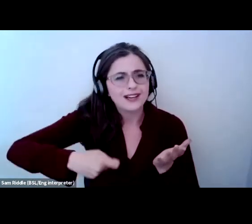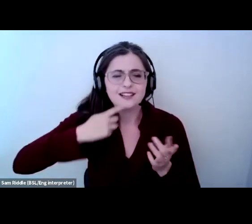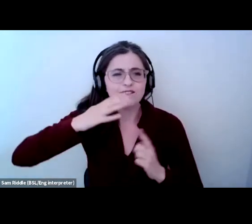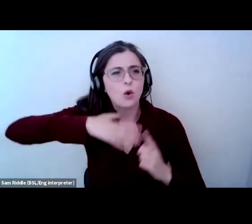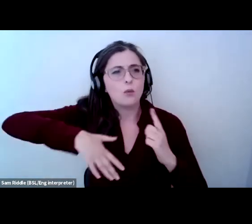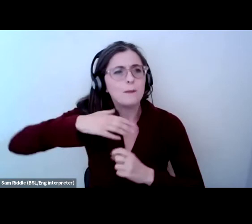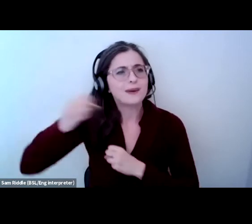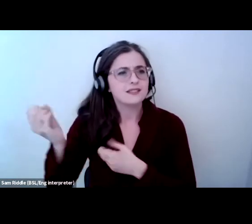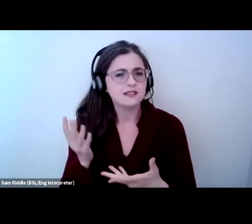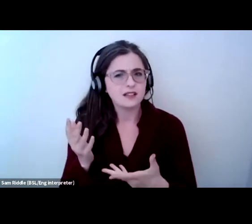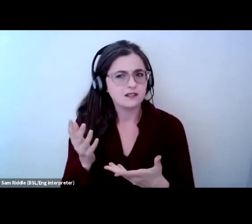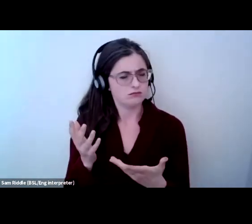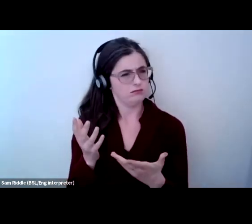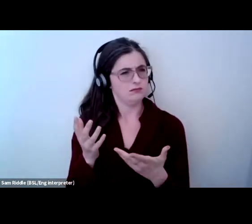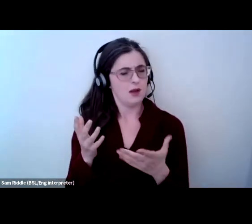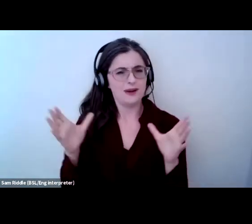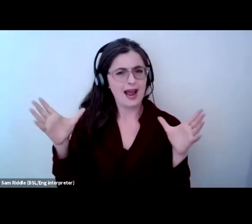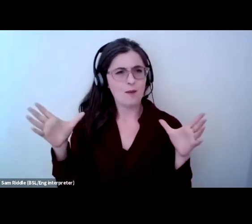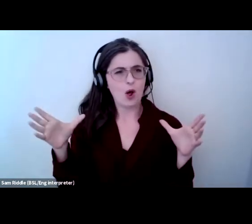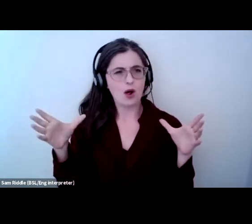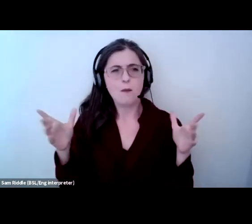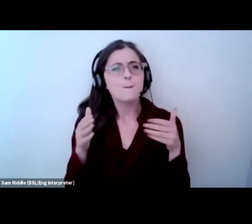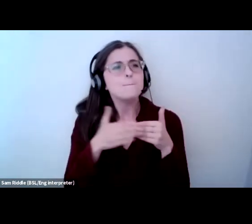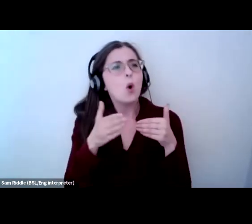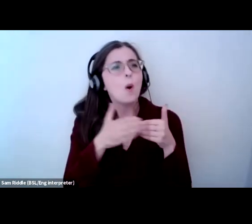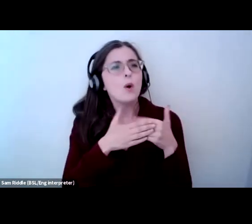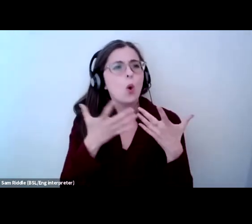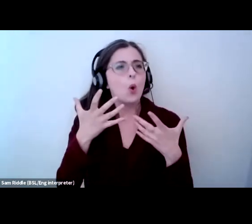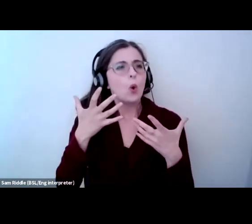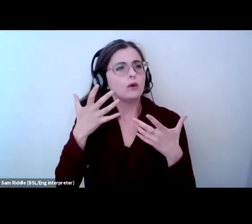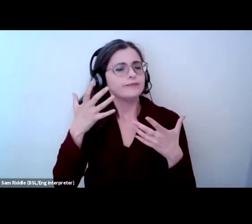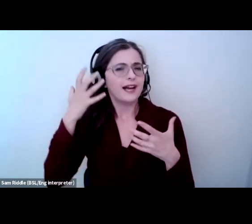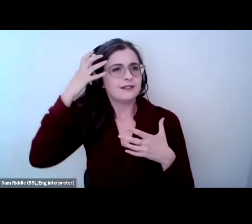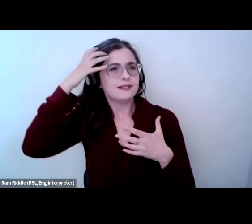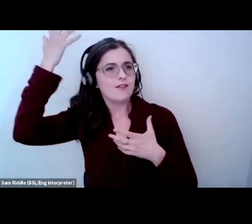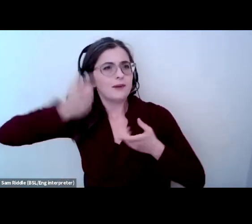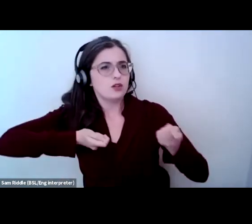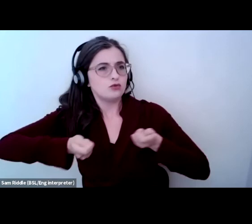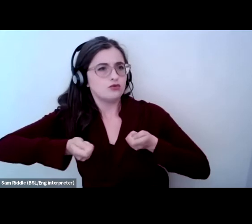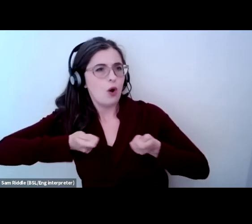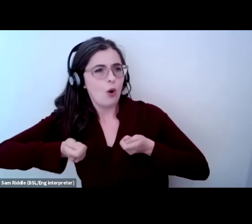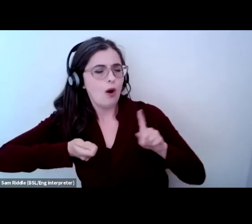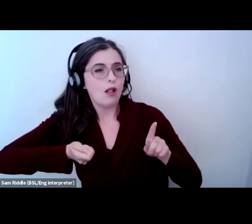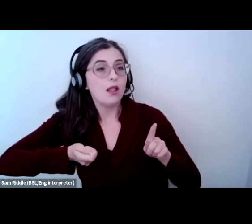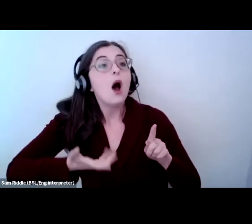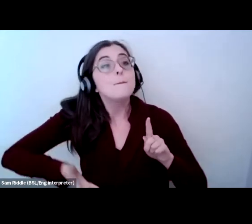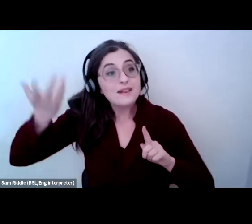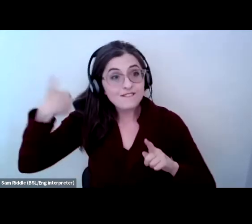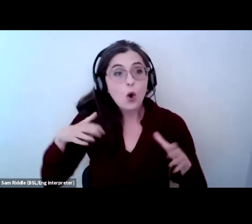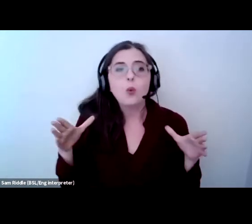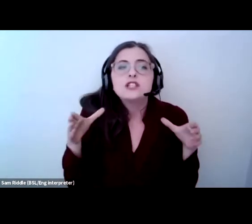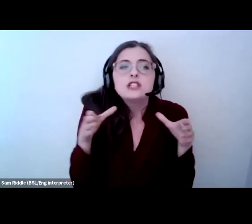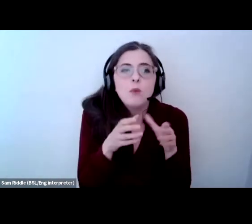for interpreting got more and more centralised. So rather than small contracts that were held locally by